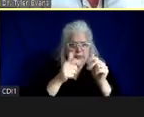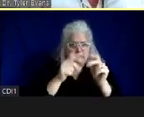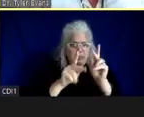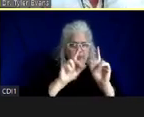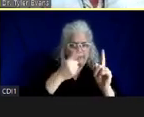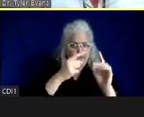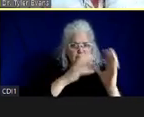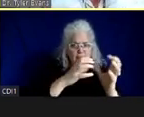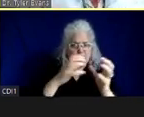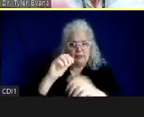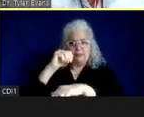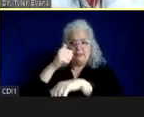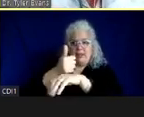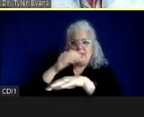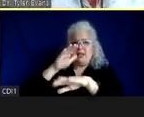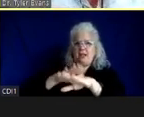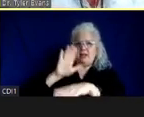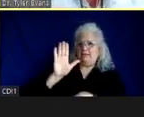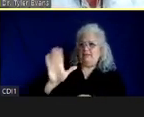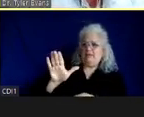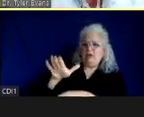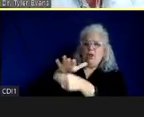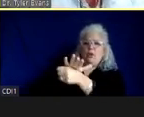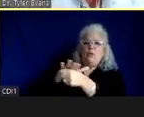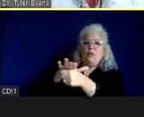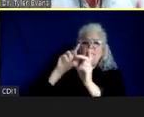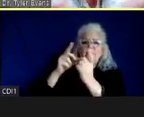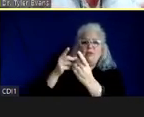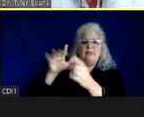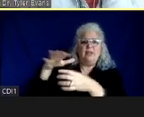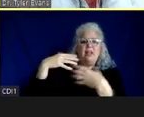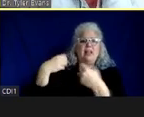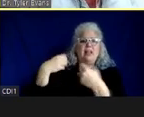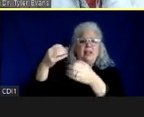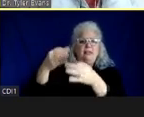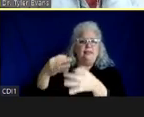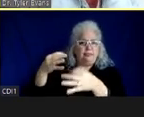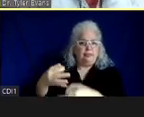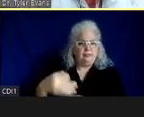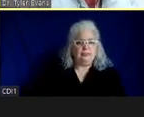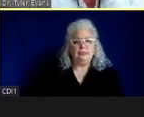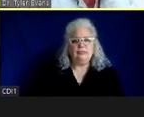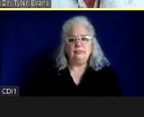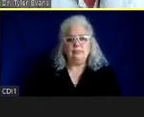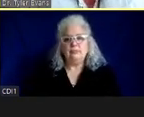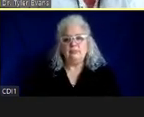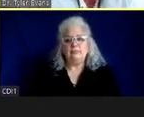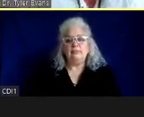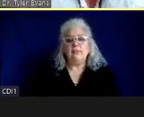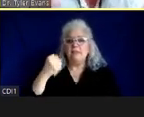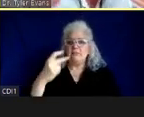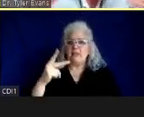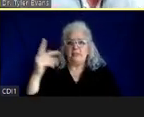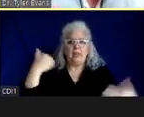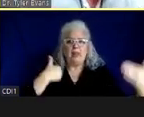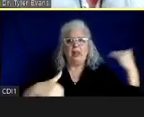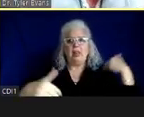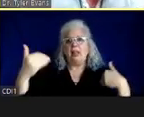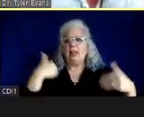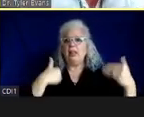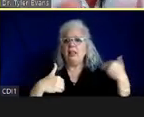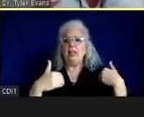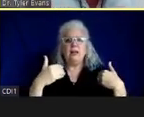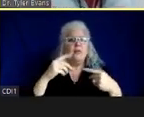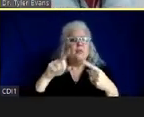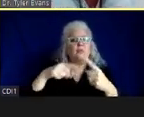they're at. So a lot of folks are asking, how will I know when I'm able to be eligible to receive the vaccine? How can I get the